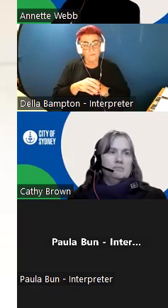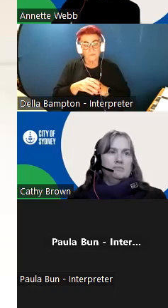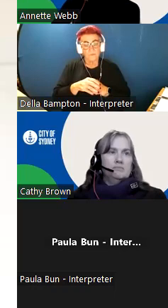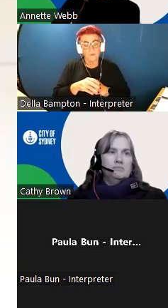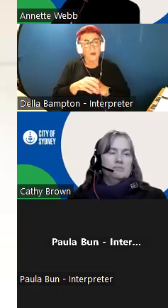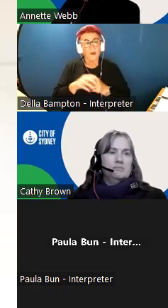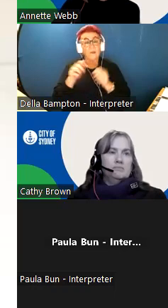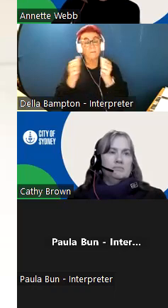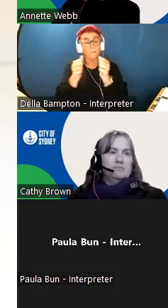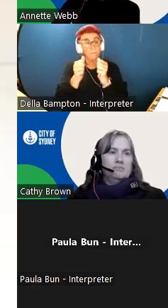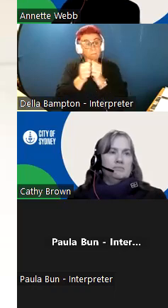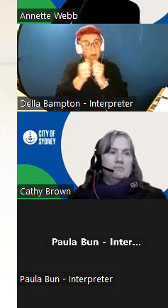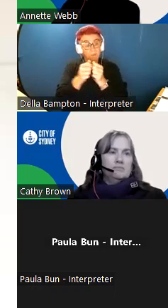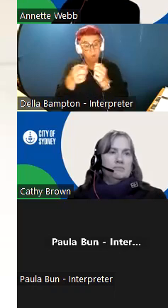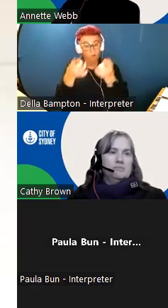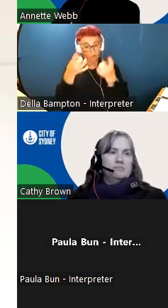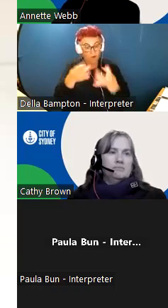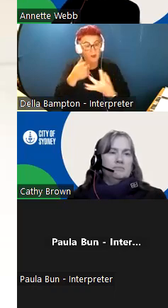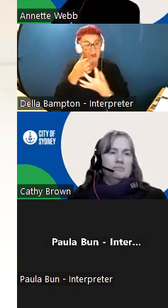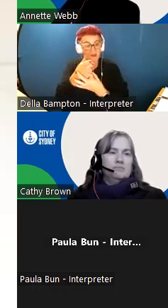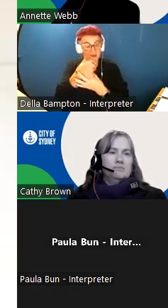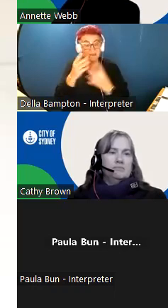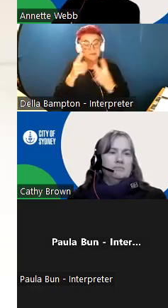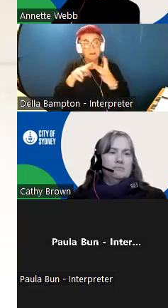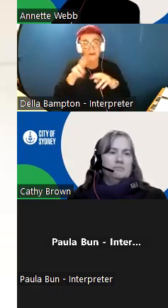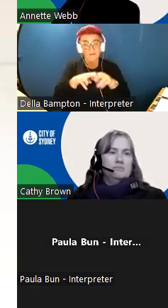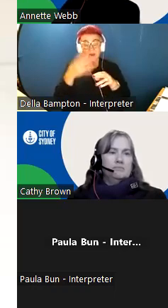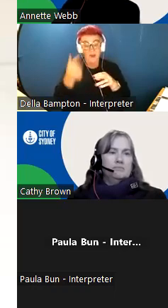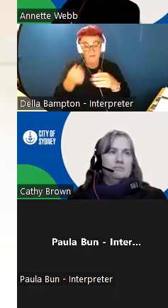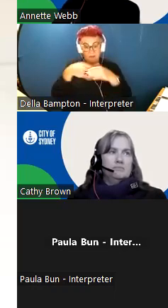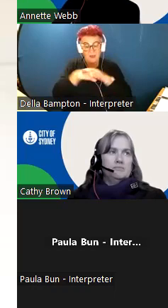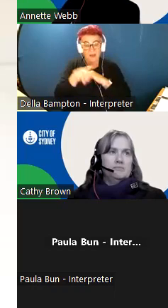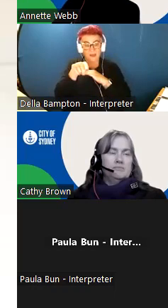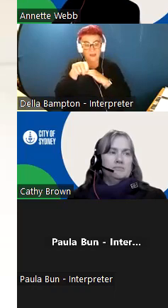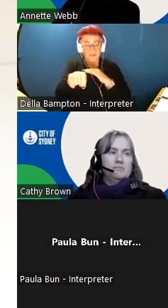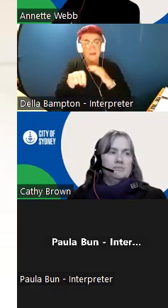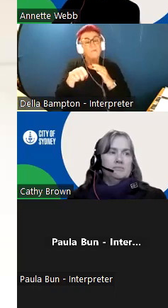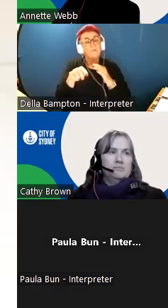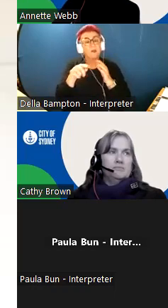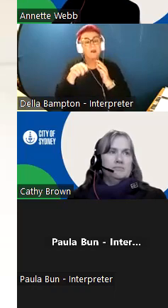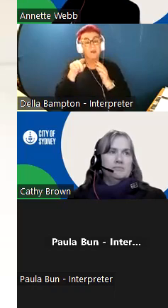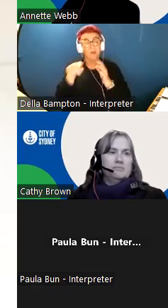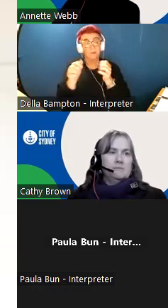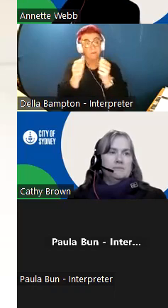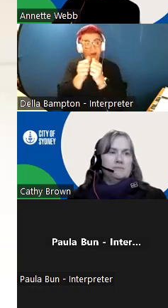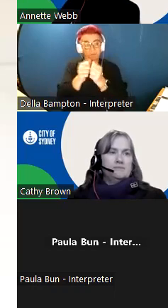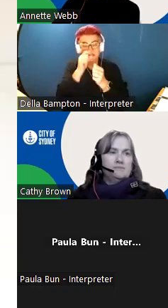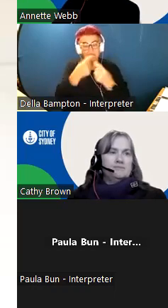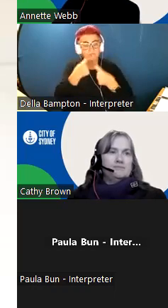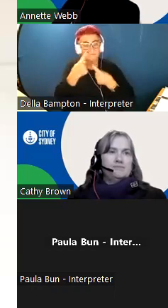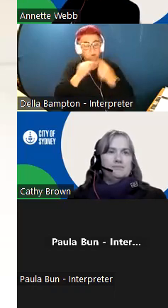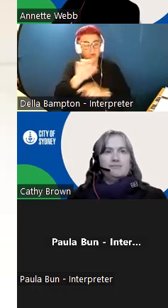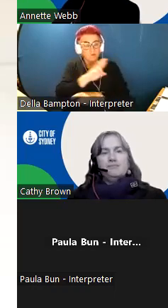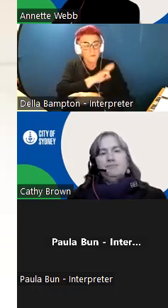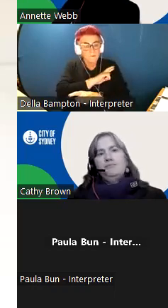The documents that you've already accessed, if you're in this webinar, you would have already accessed them. These documents outline what the tenant